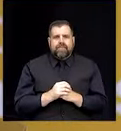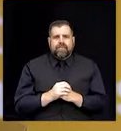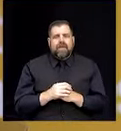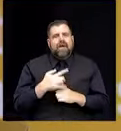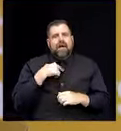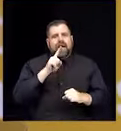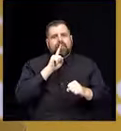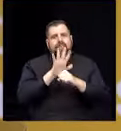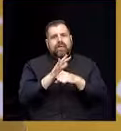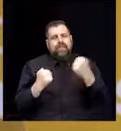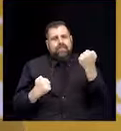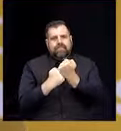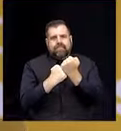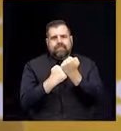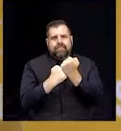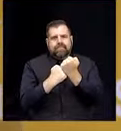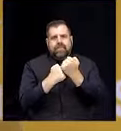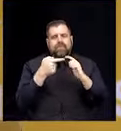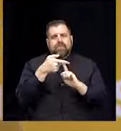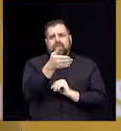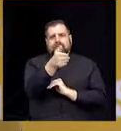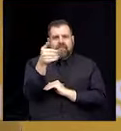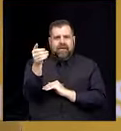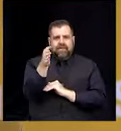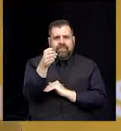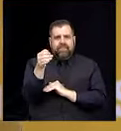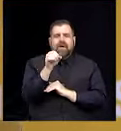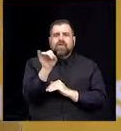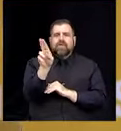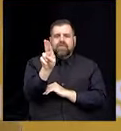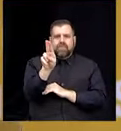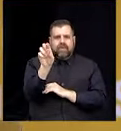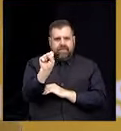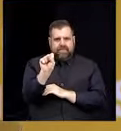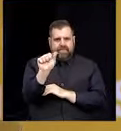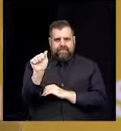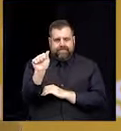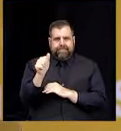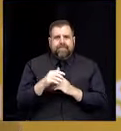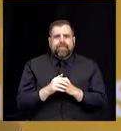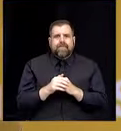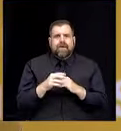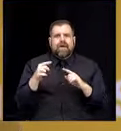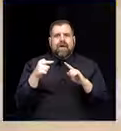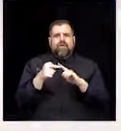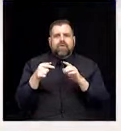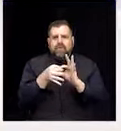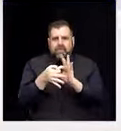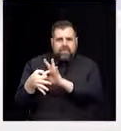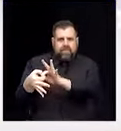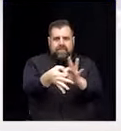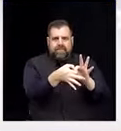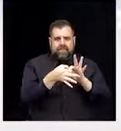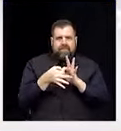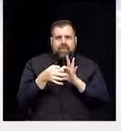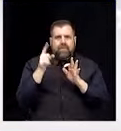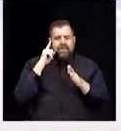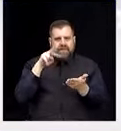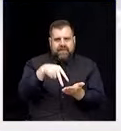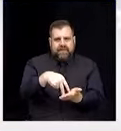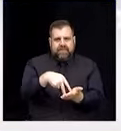I pledge allegiance to the flag of the United States of America and to the republic